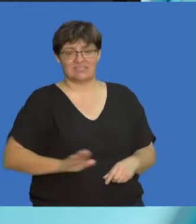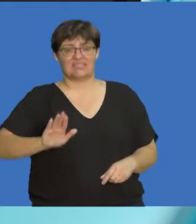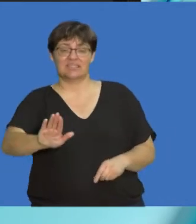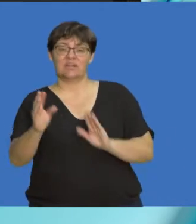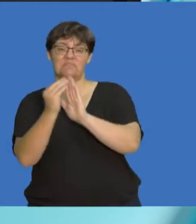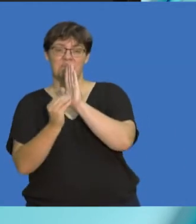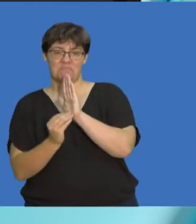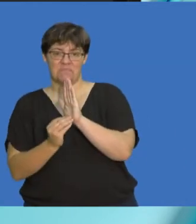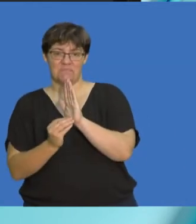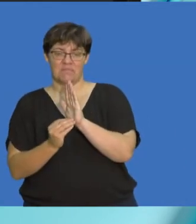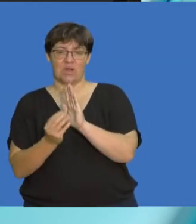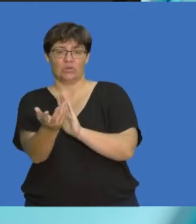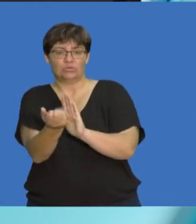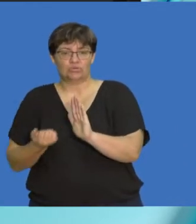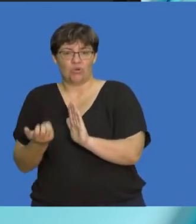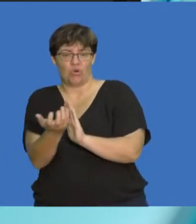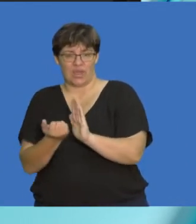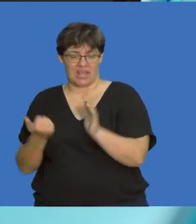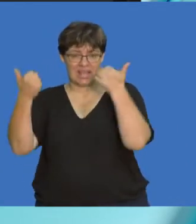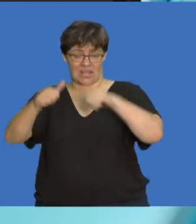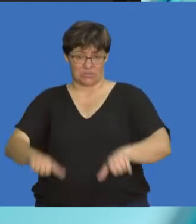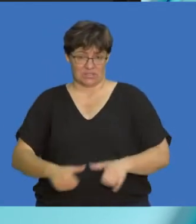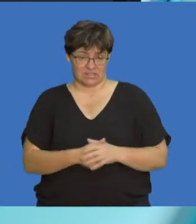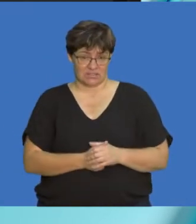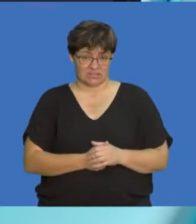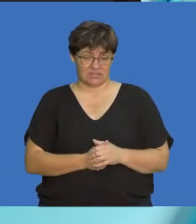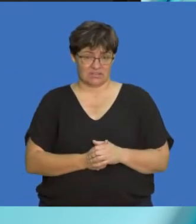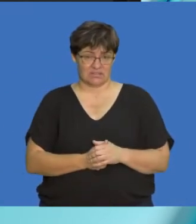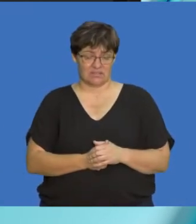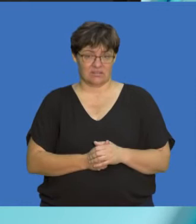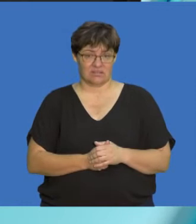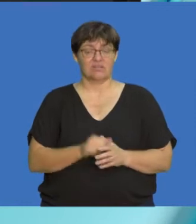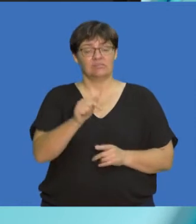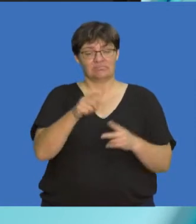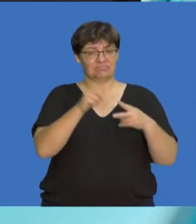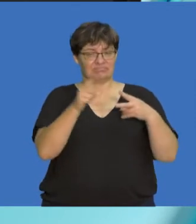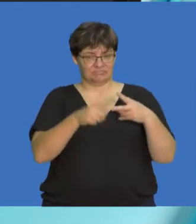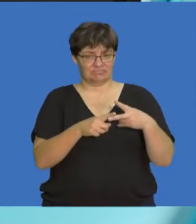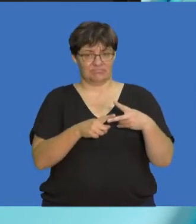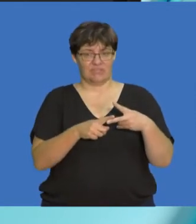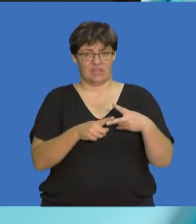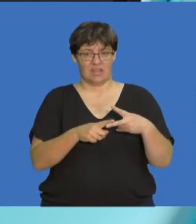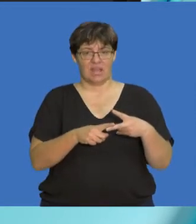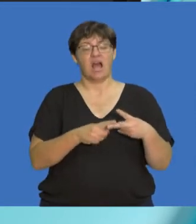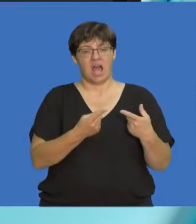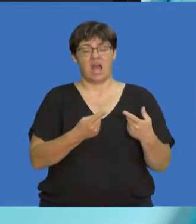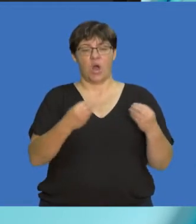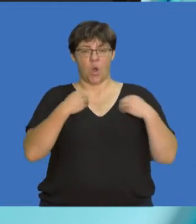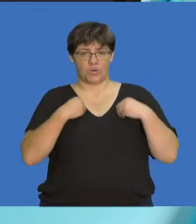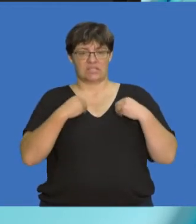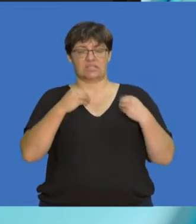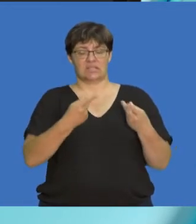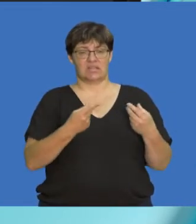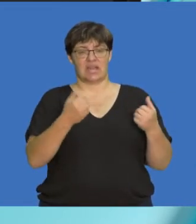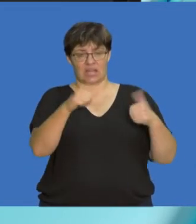my drawings account. Okay? So these are the two owner's equity accounts. What are they?